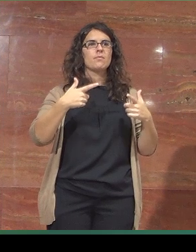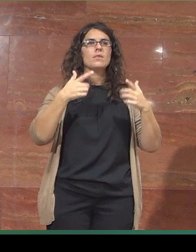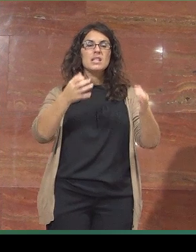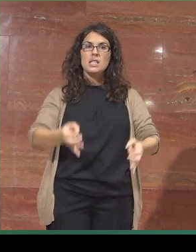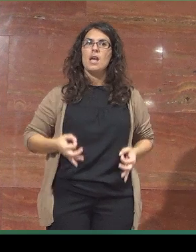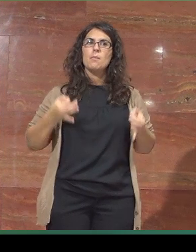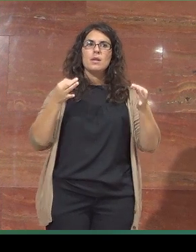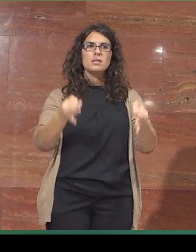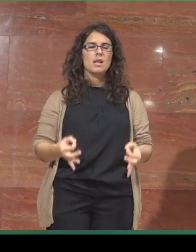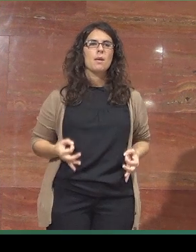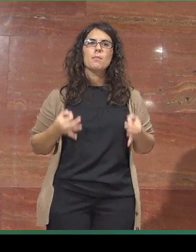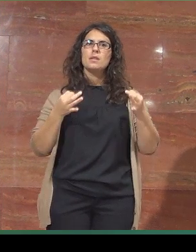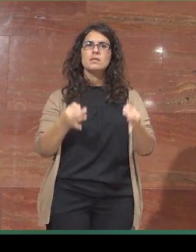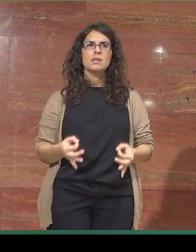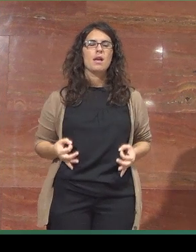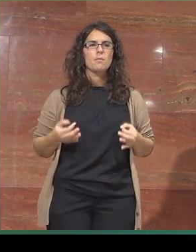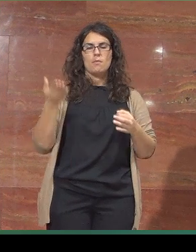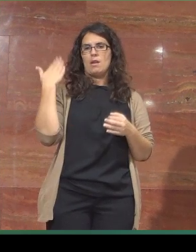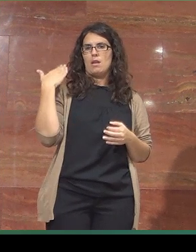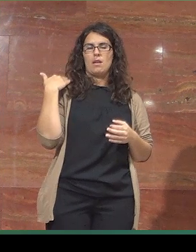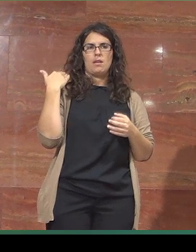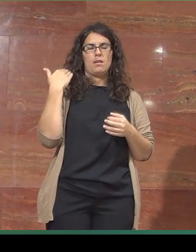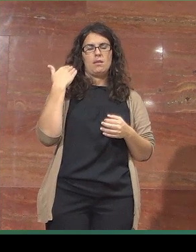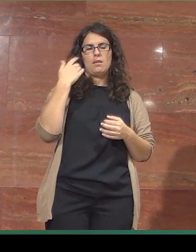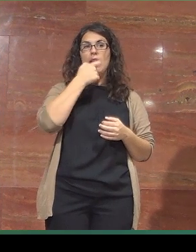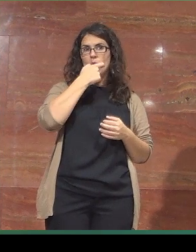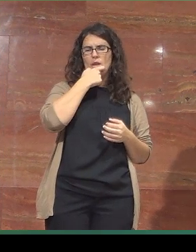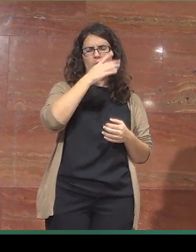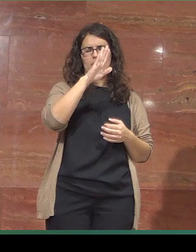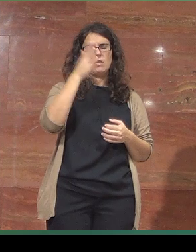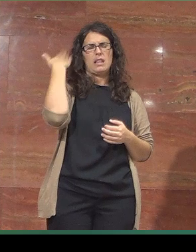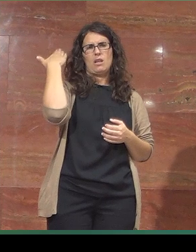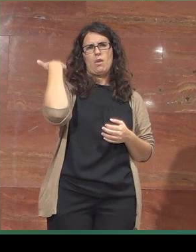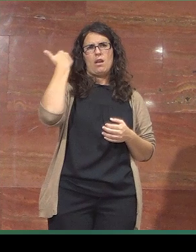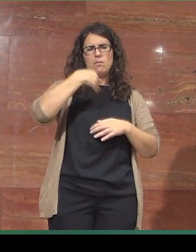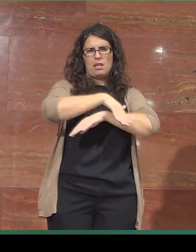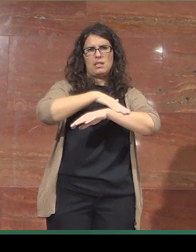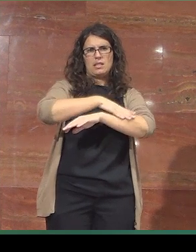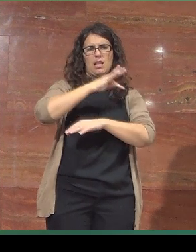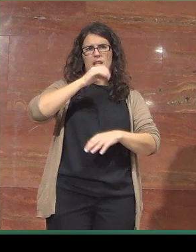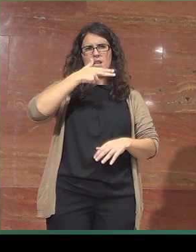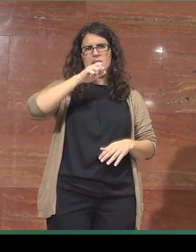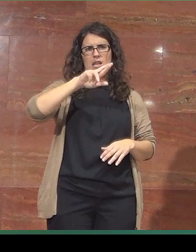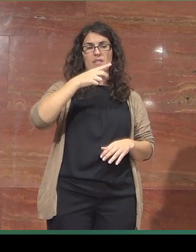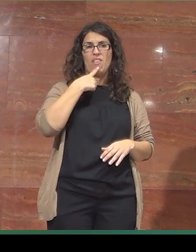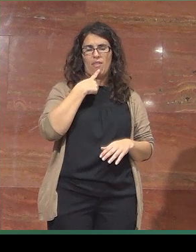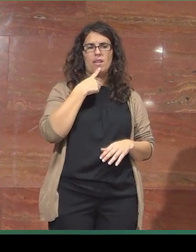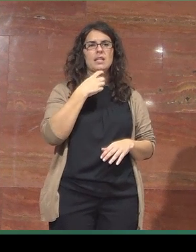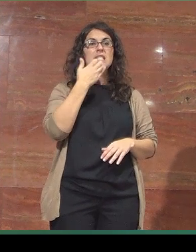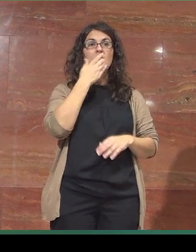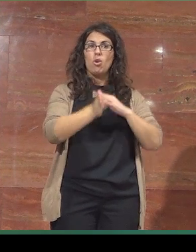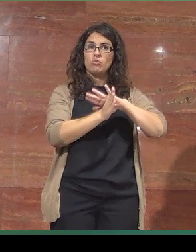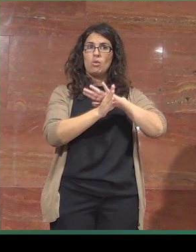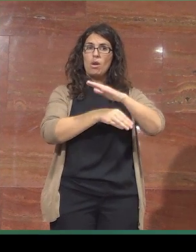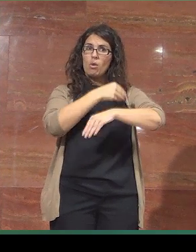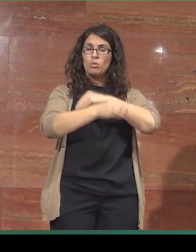late Prime Minister Margaret Thatcher said on one occasion, if you are still travelling on the bus by the time you're 40, you have failed in